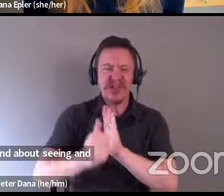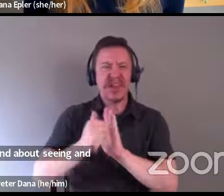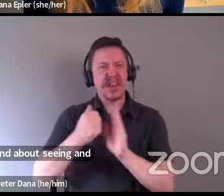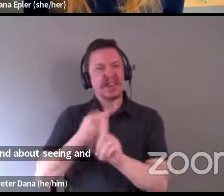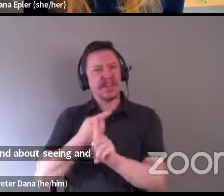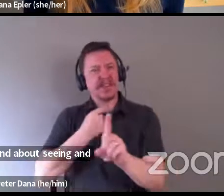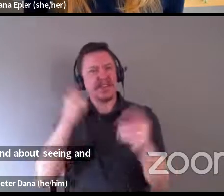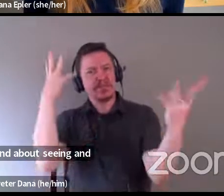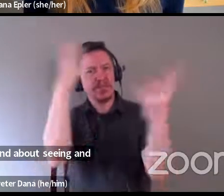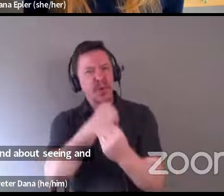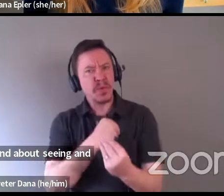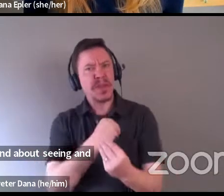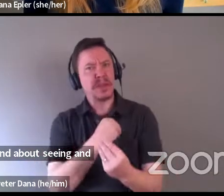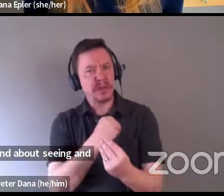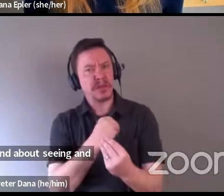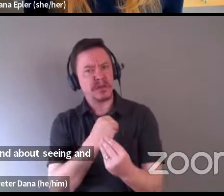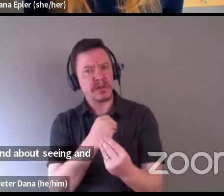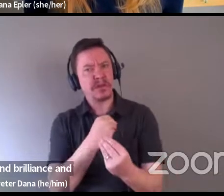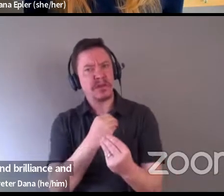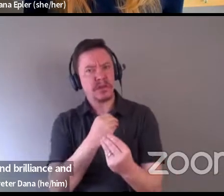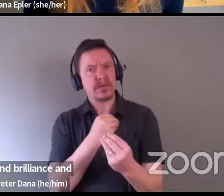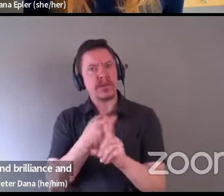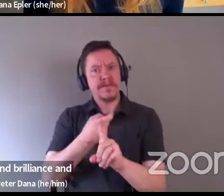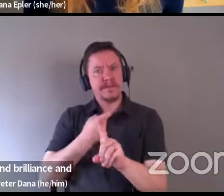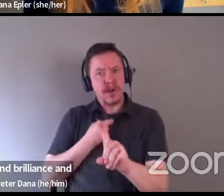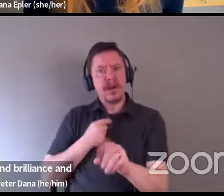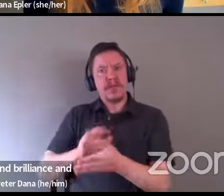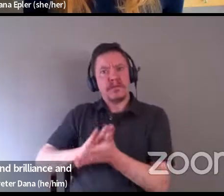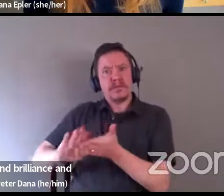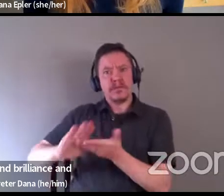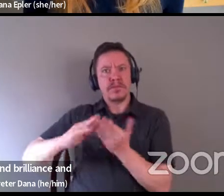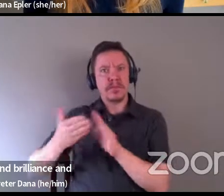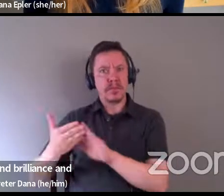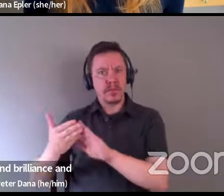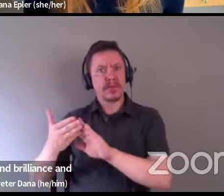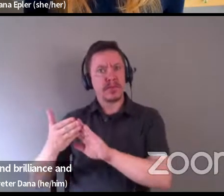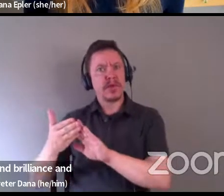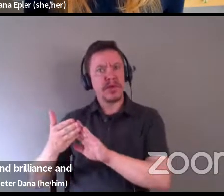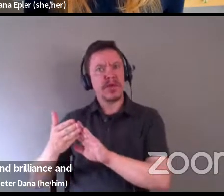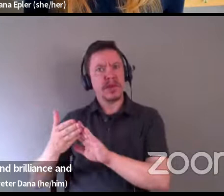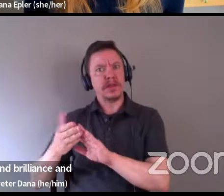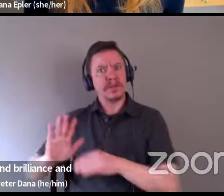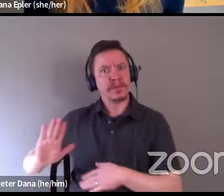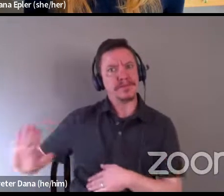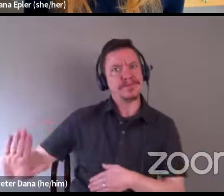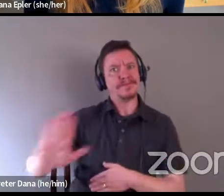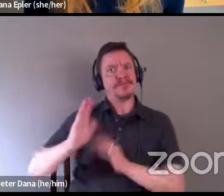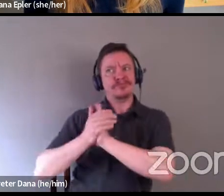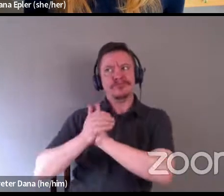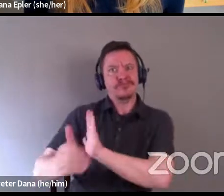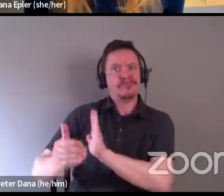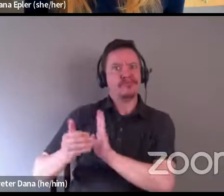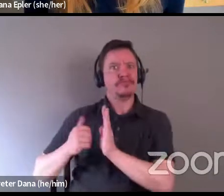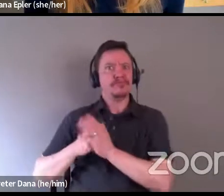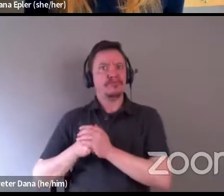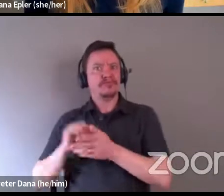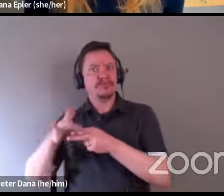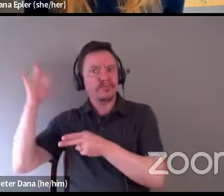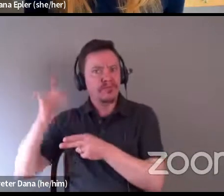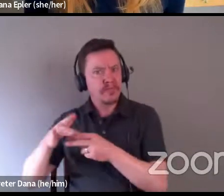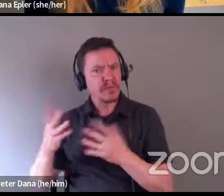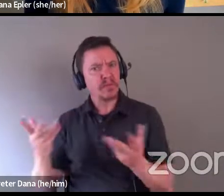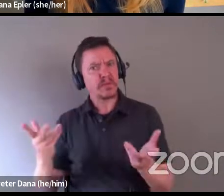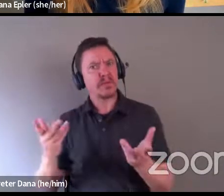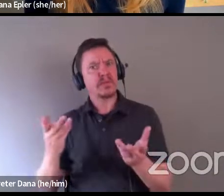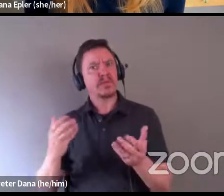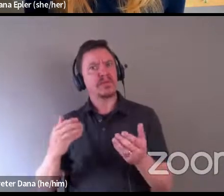the beauty of marginalized communities, right? That it's in